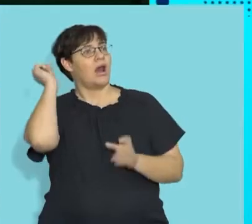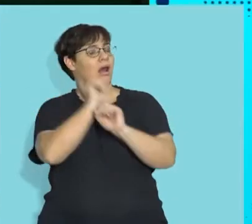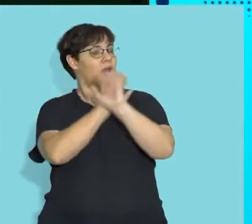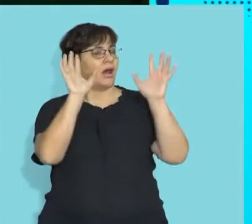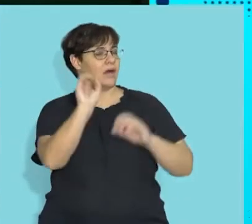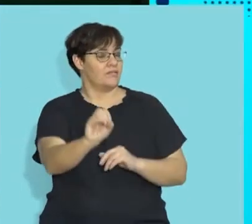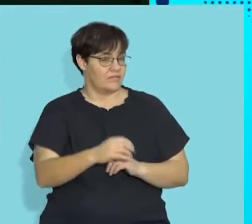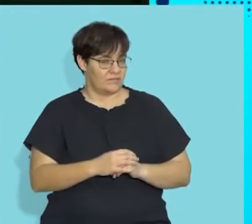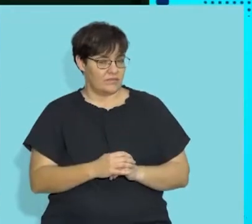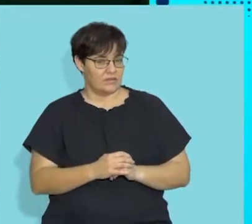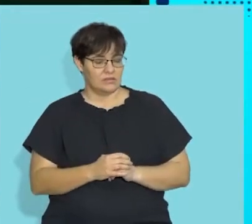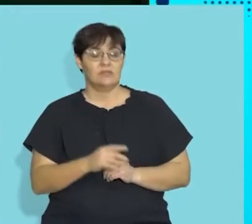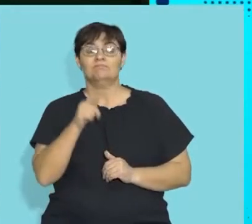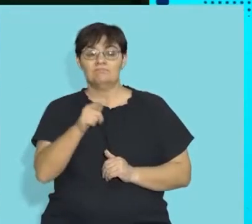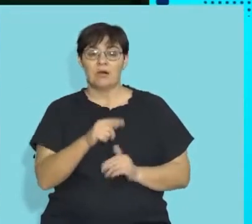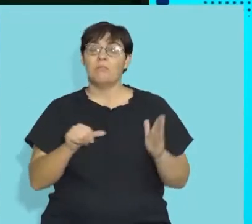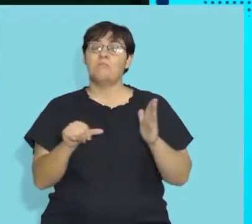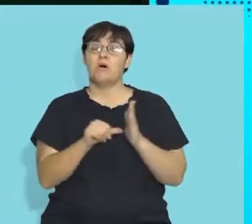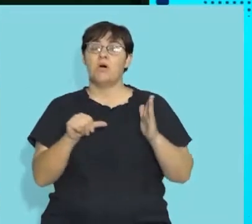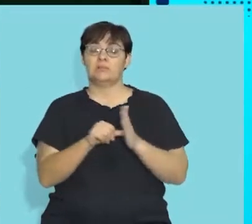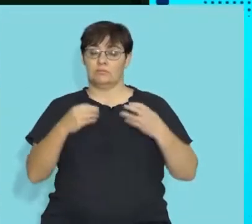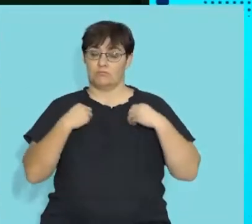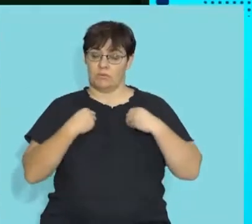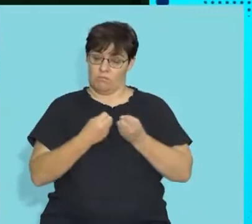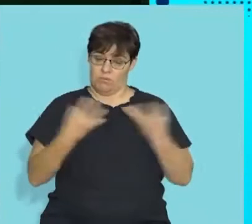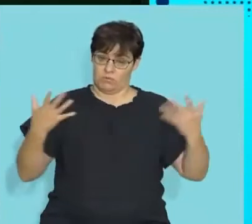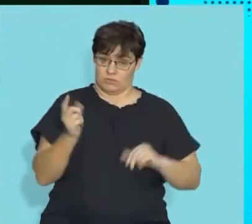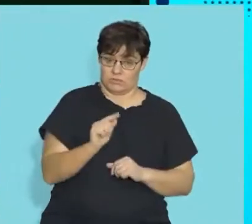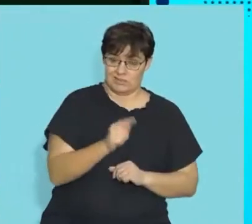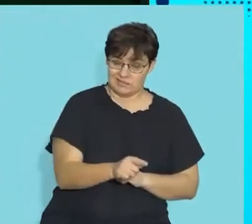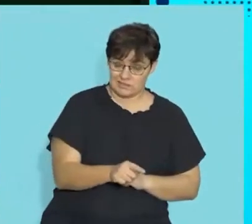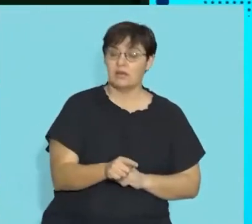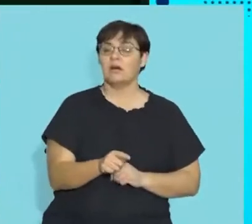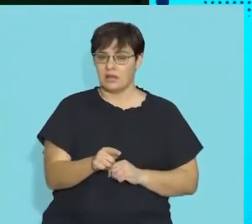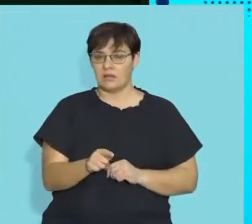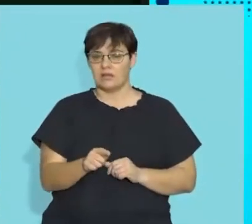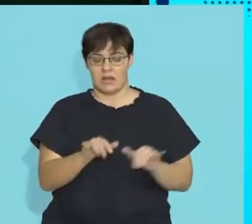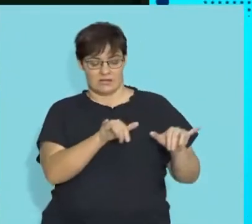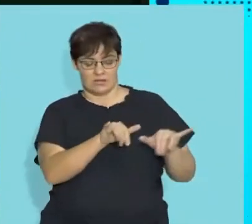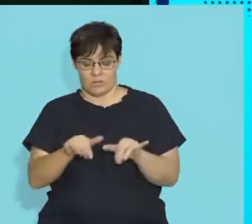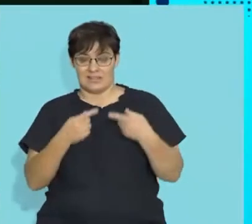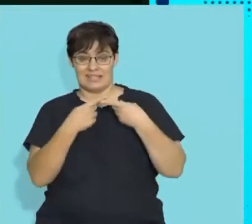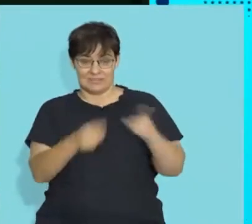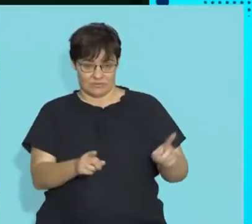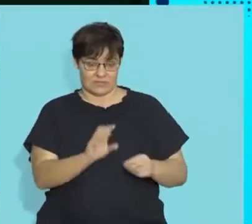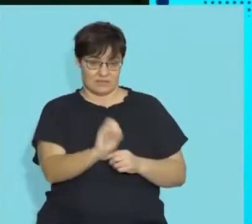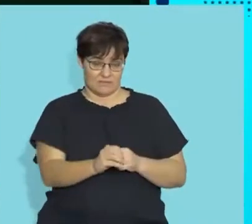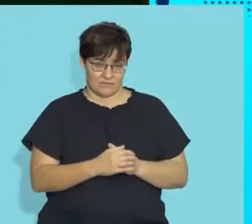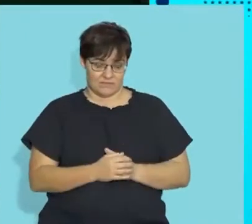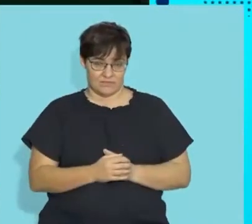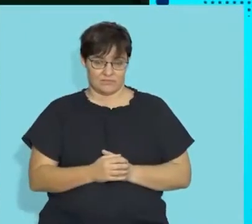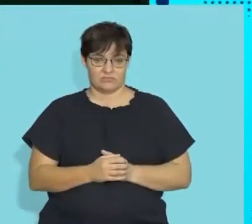An arithmetic sequence most important property is the fact that there is a common